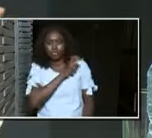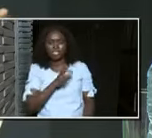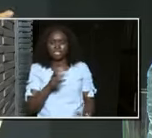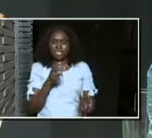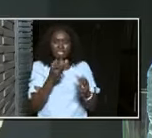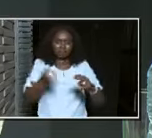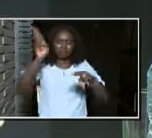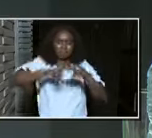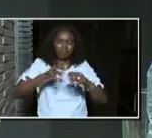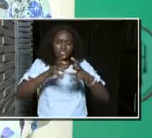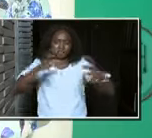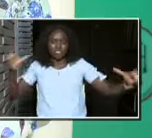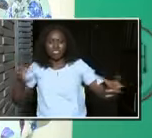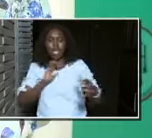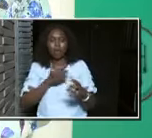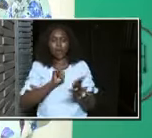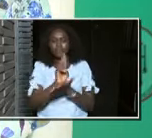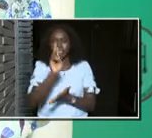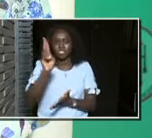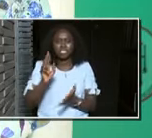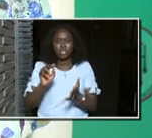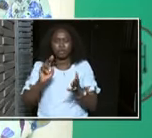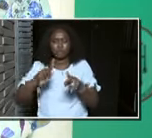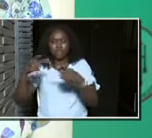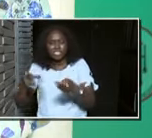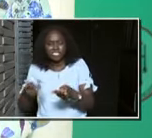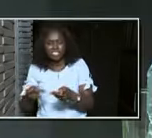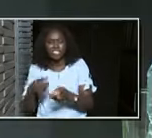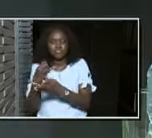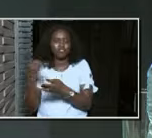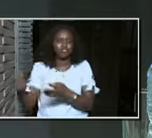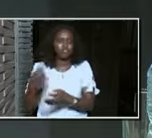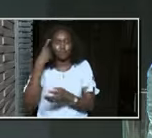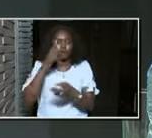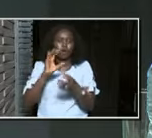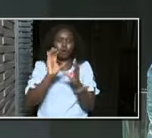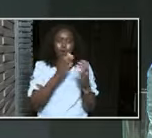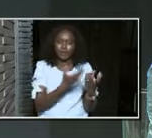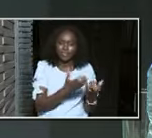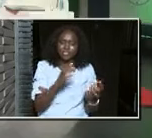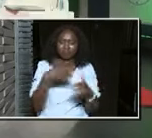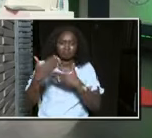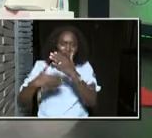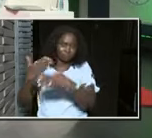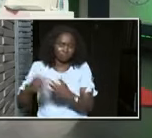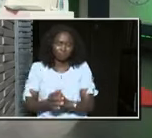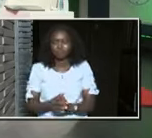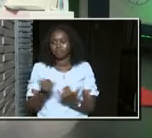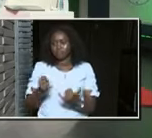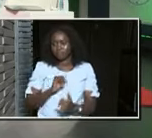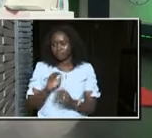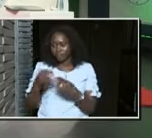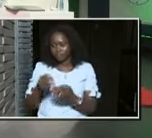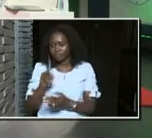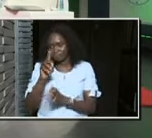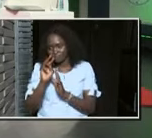our universities, providing infrastructure for companies, for I'll give you a minute to round up at the end,